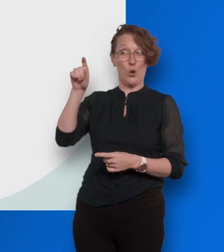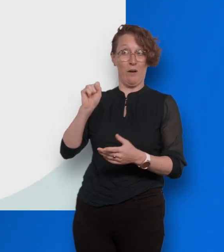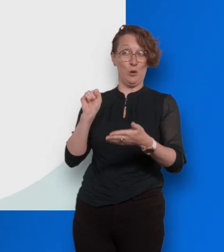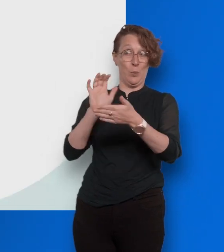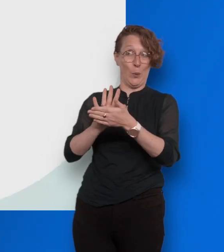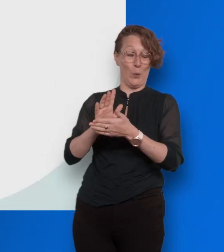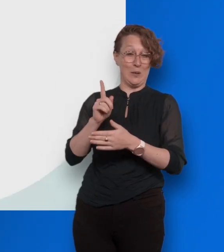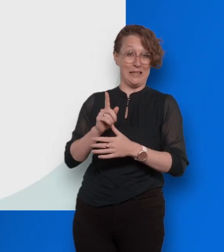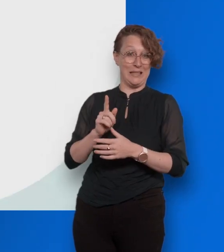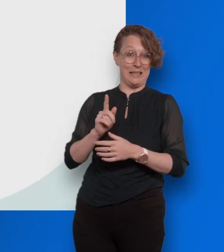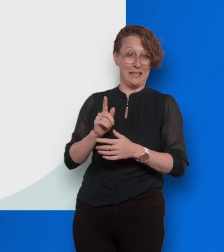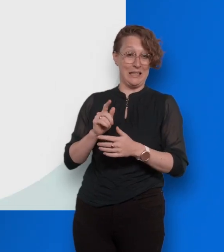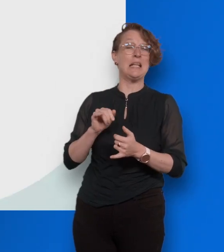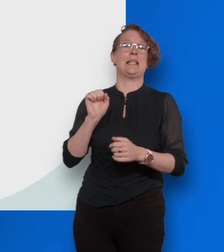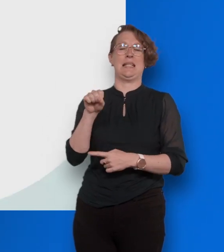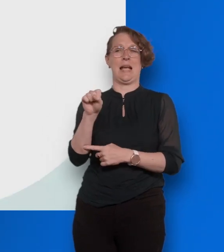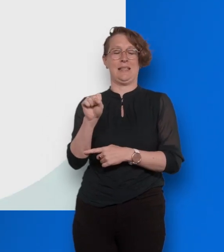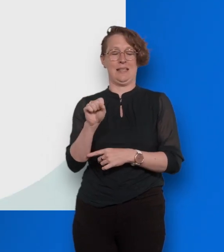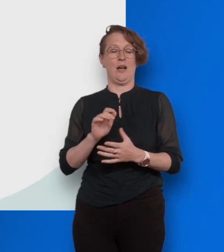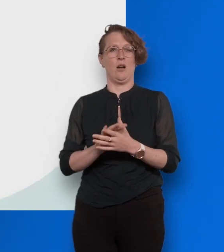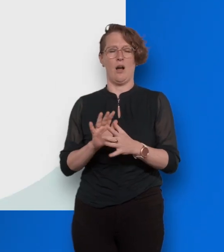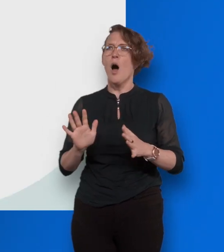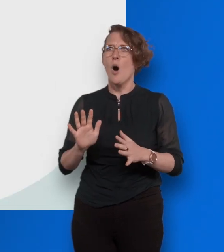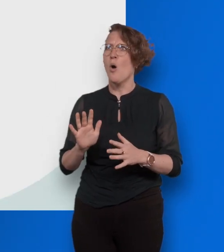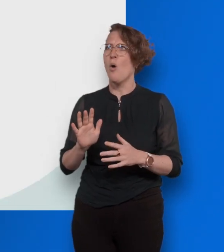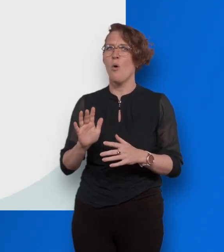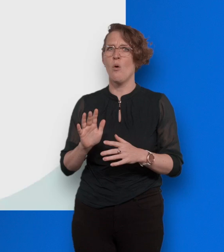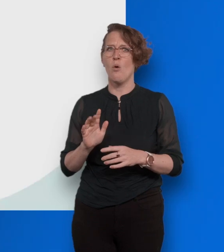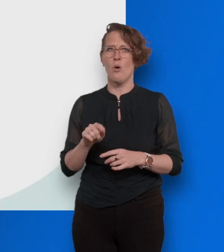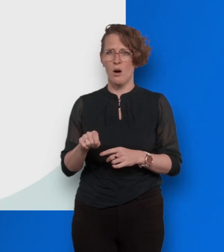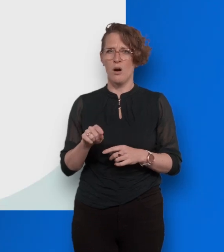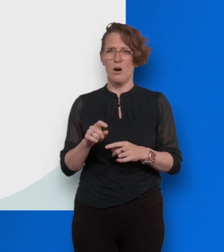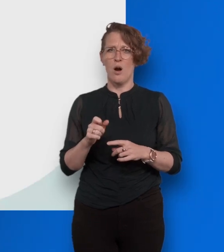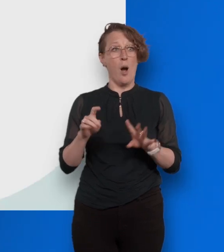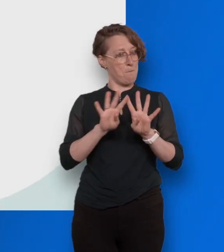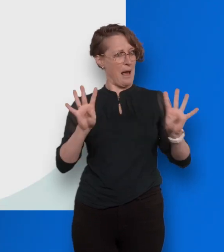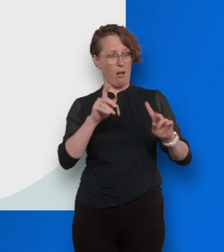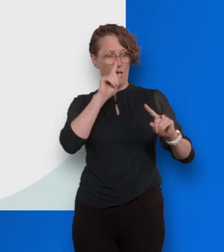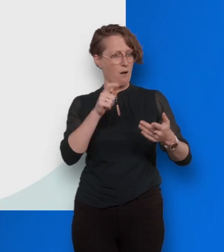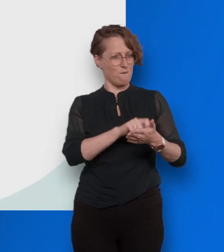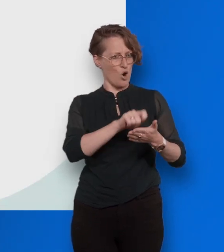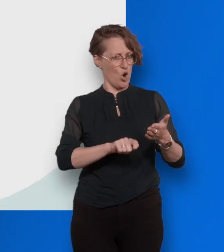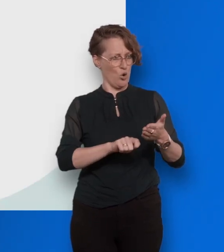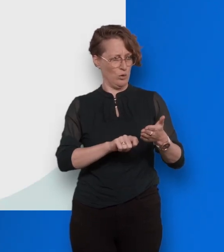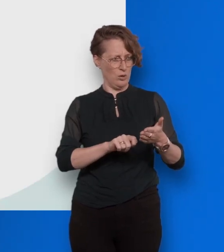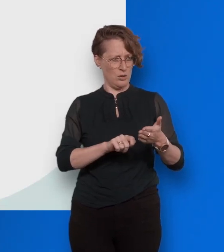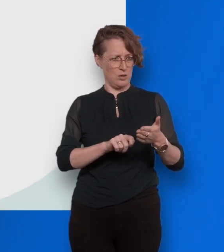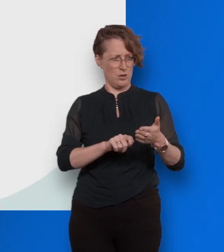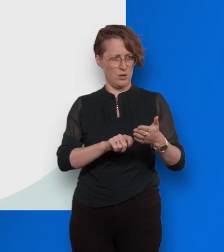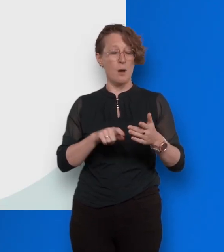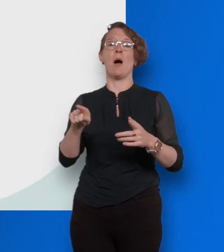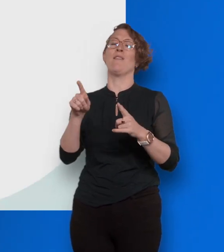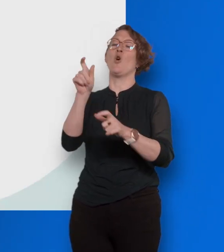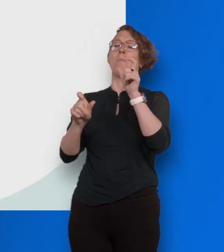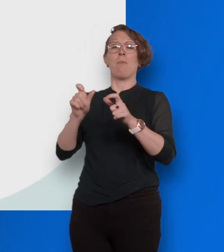Yes. So, apparently hosts and panelists cannot vote. But for our